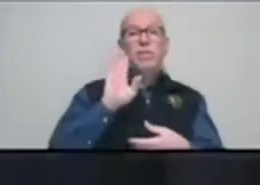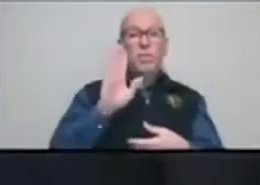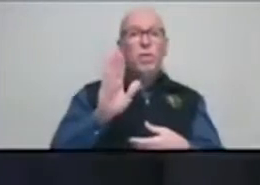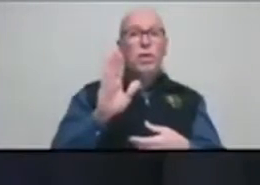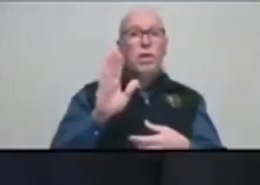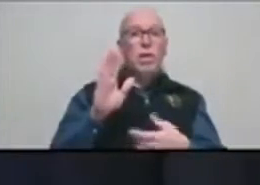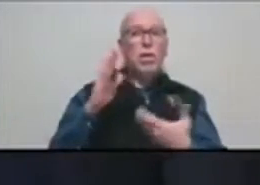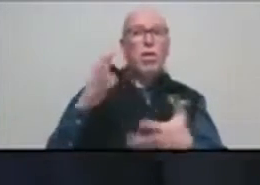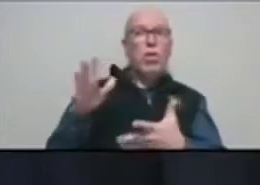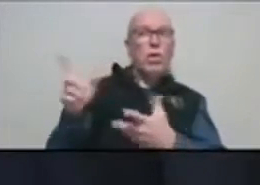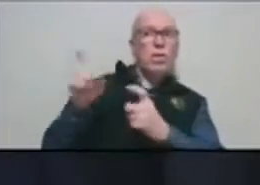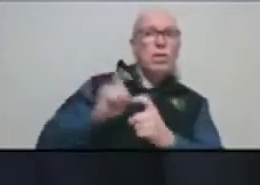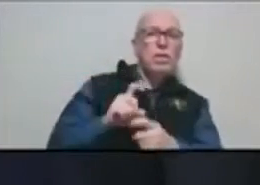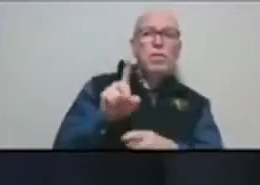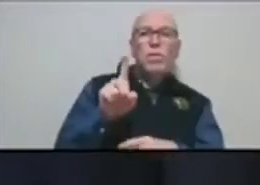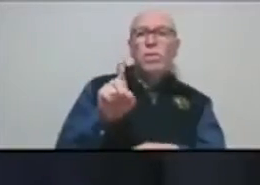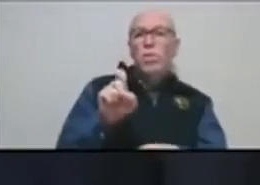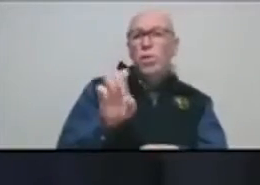allocated